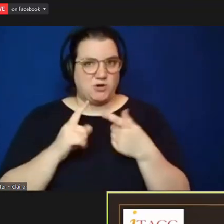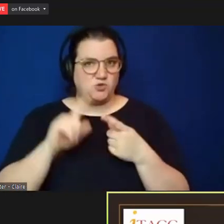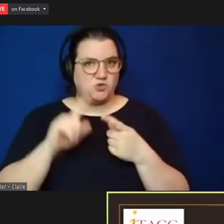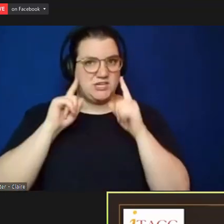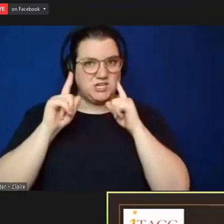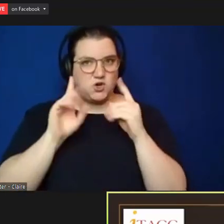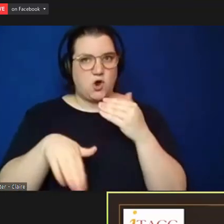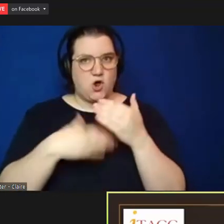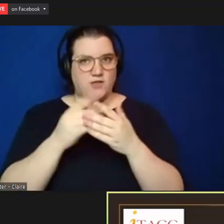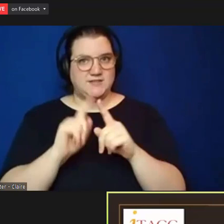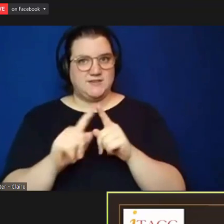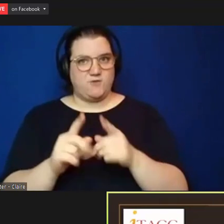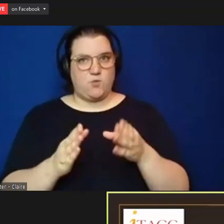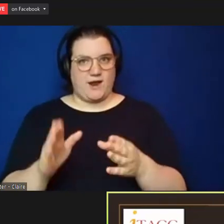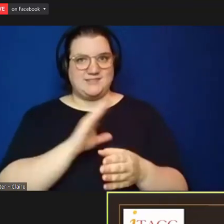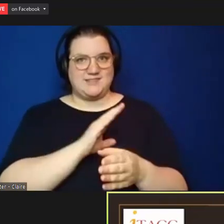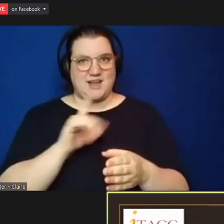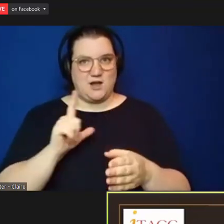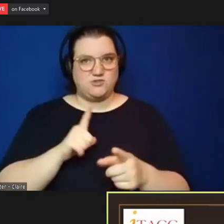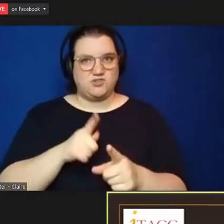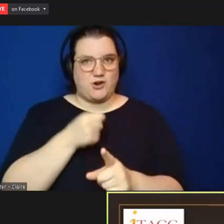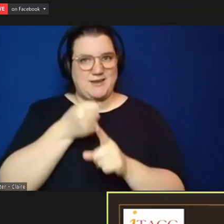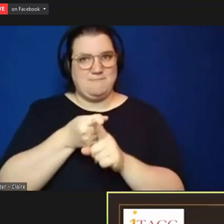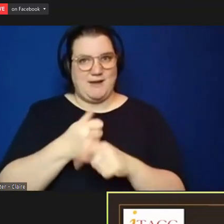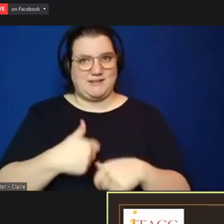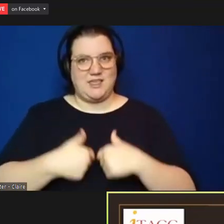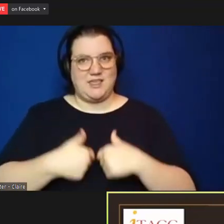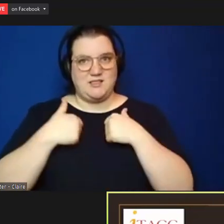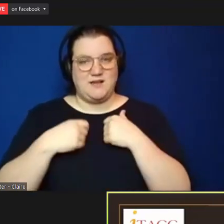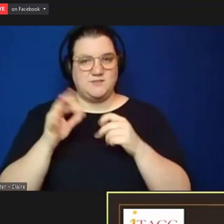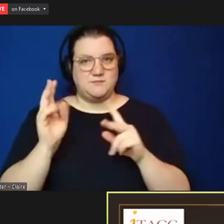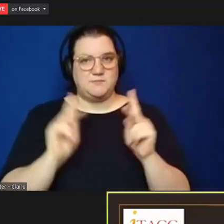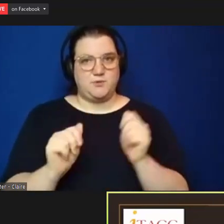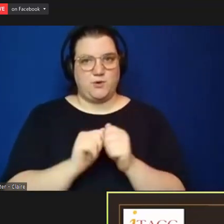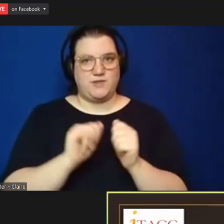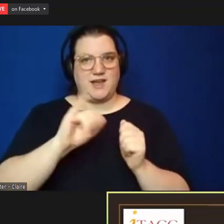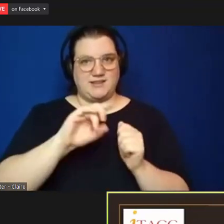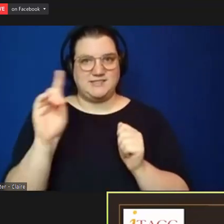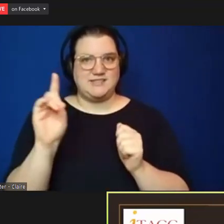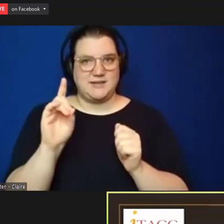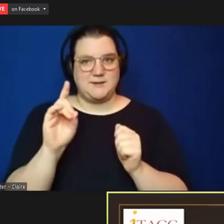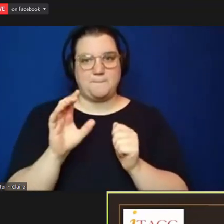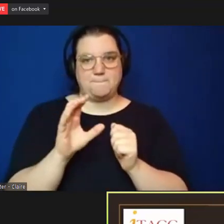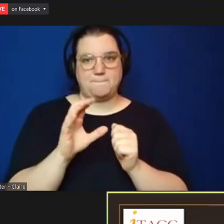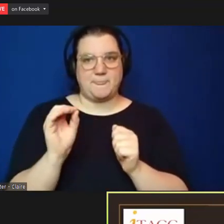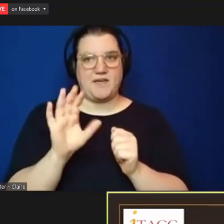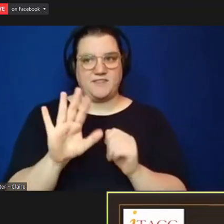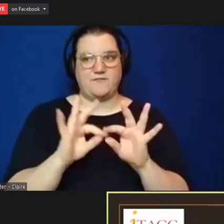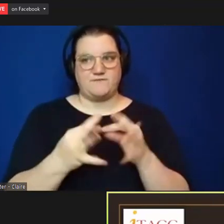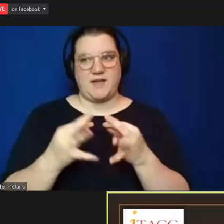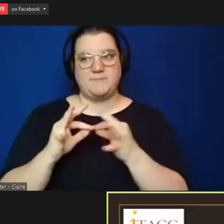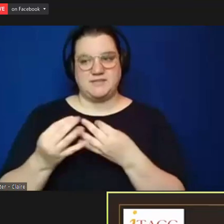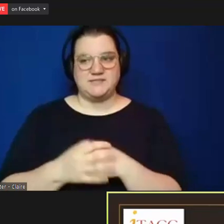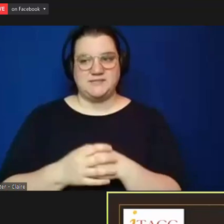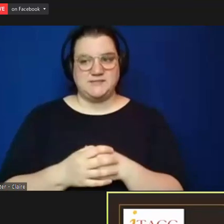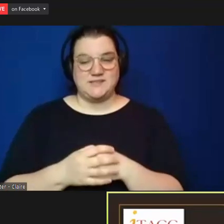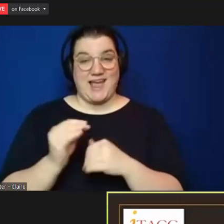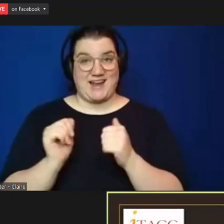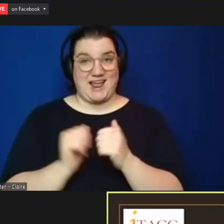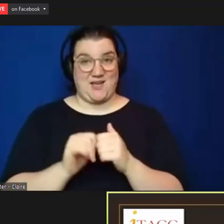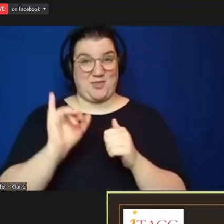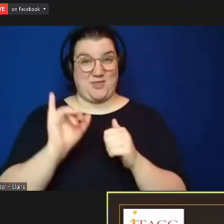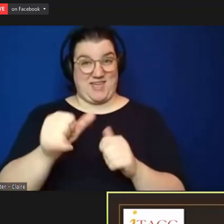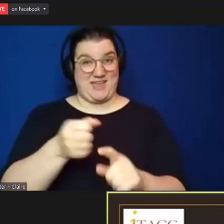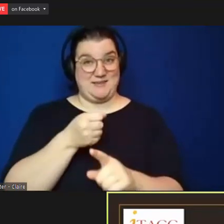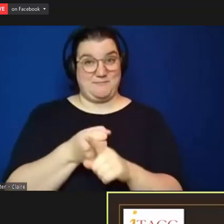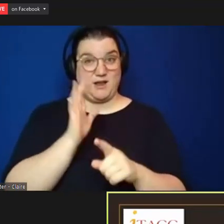the different ways that councils are impacting the lives of people with IDD and their families, and how that impact is